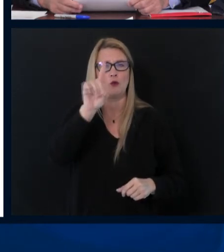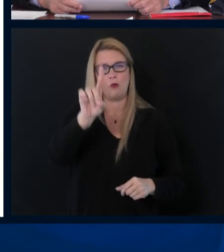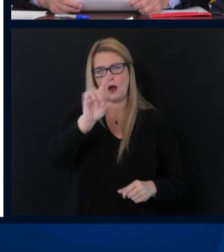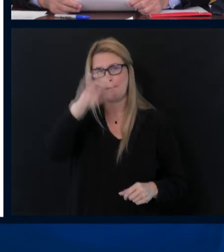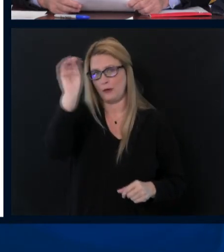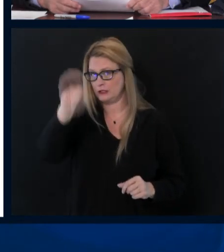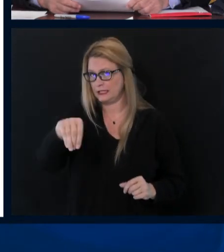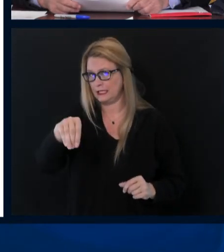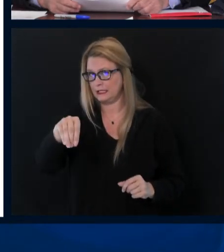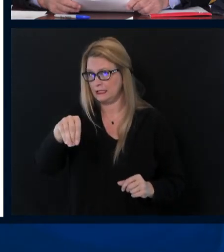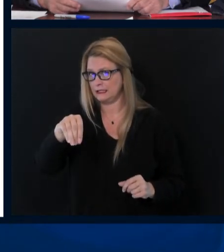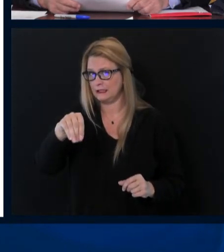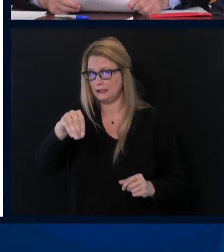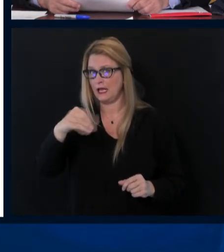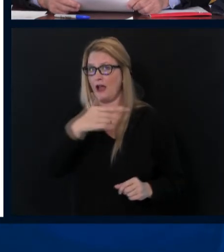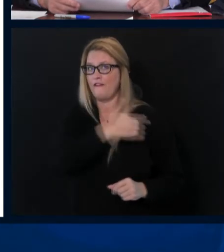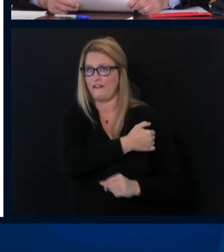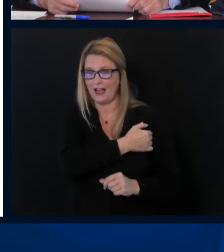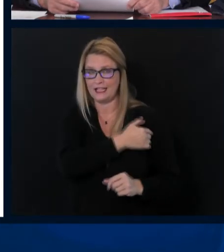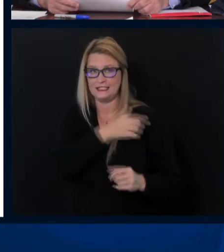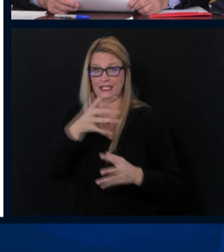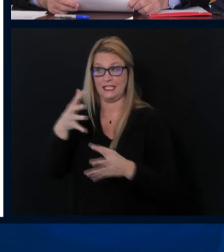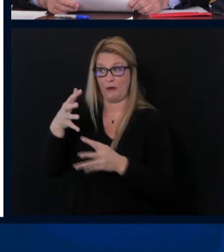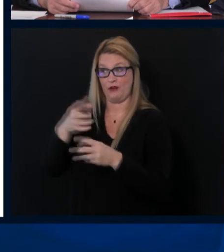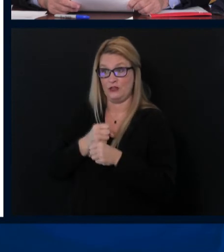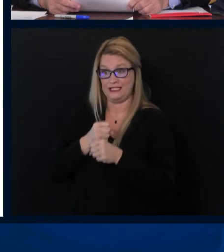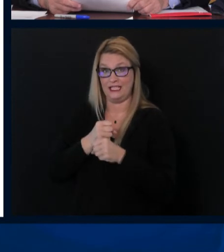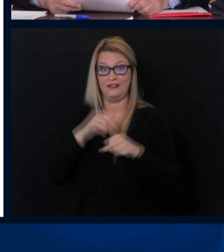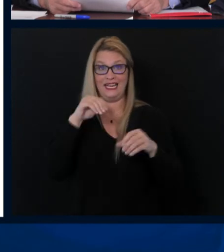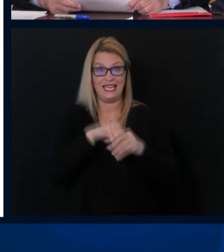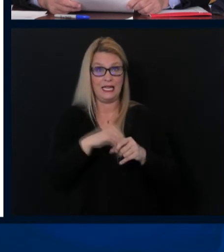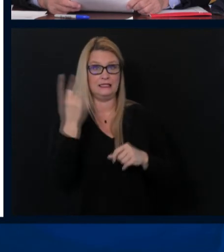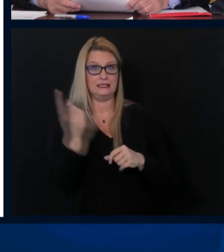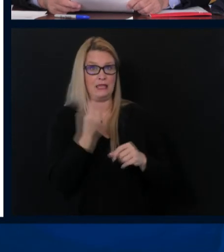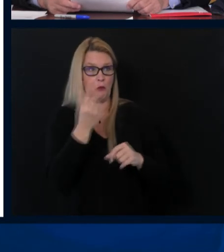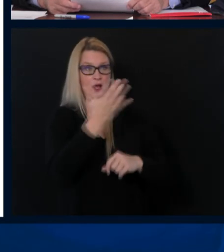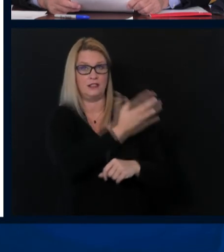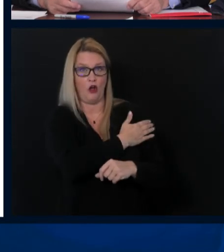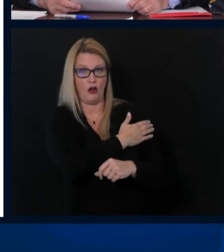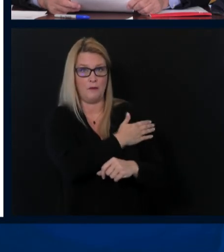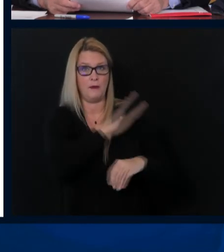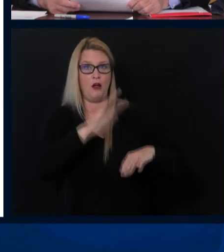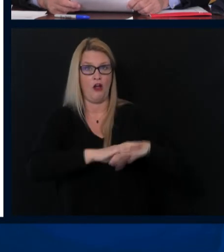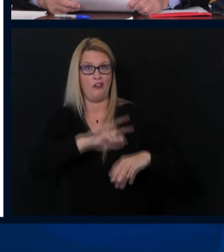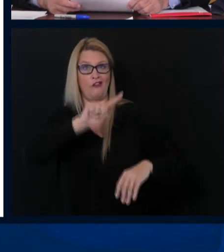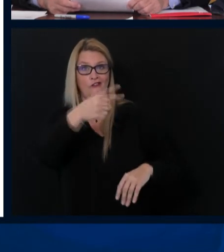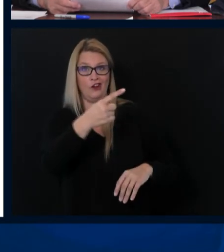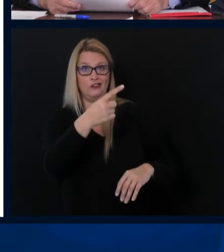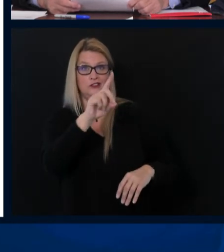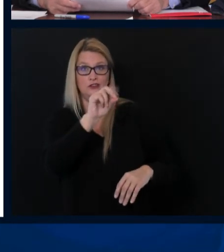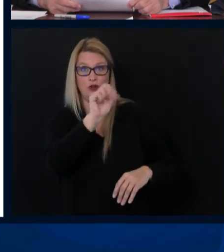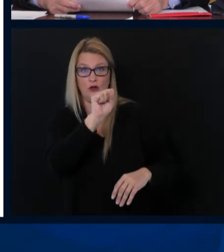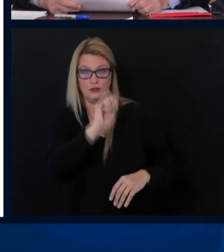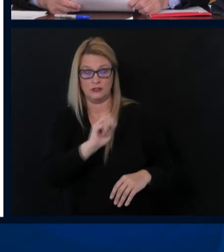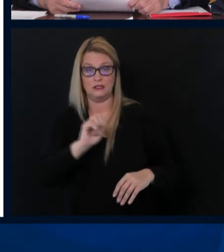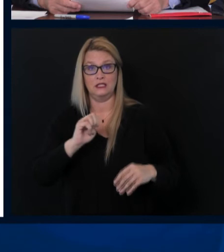101% of the vaccines received that are in somebody's arm on the first round doses, and we're